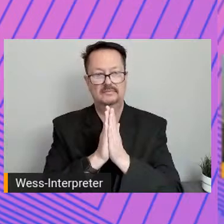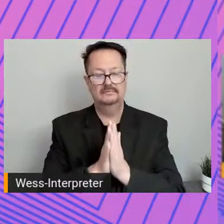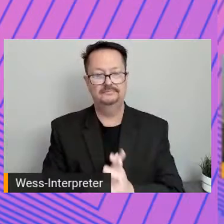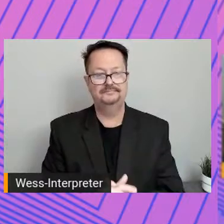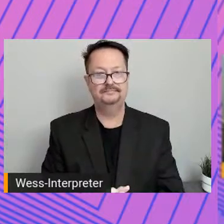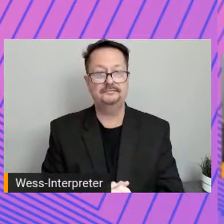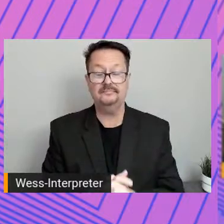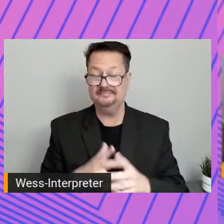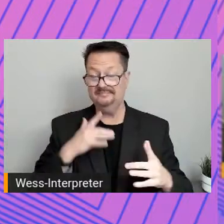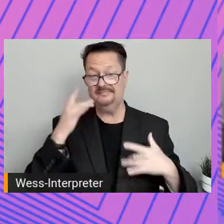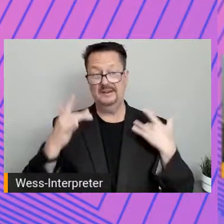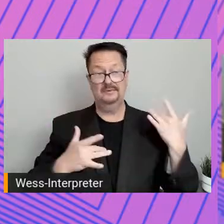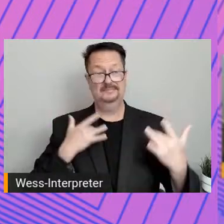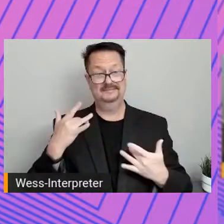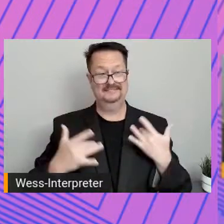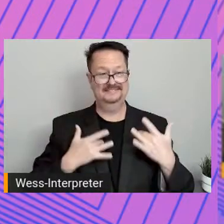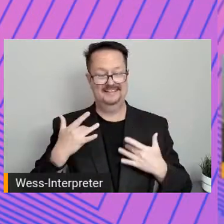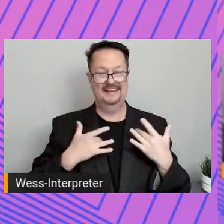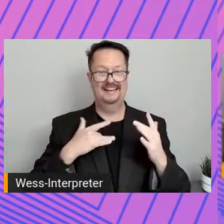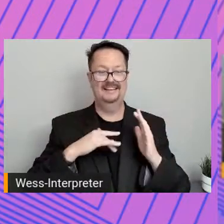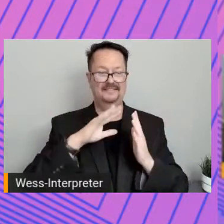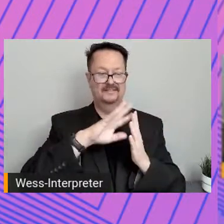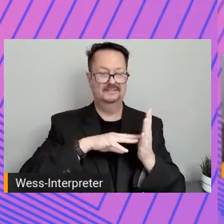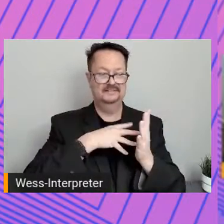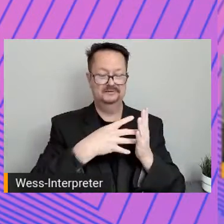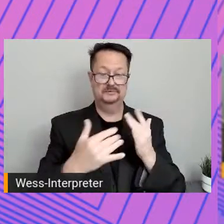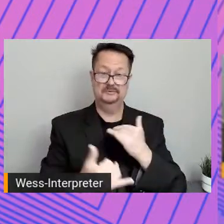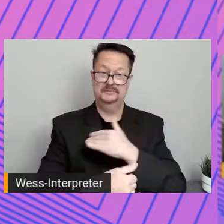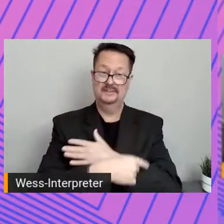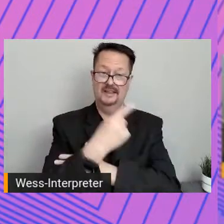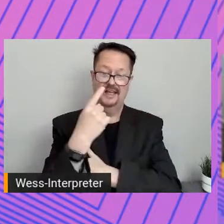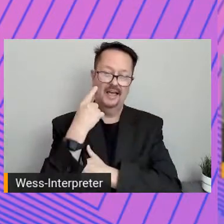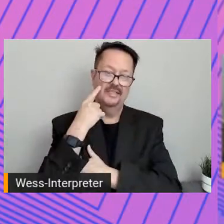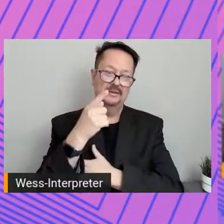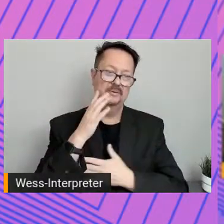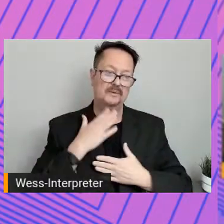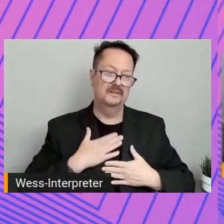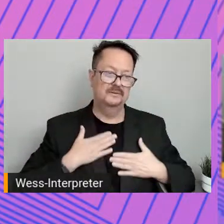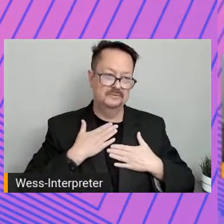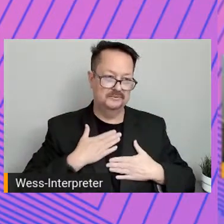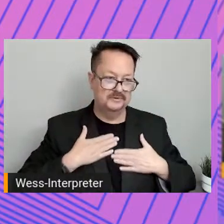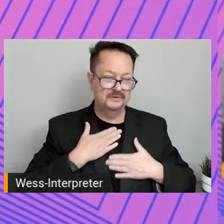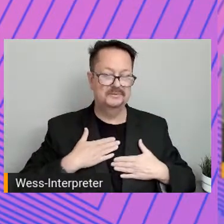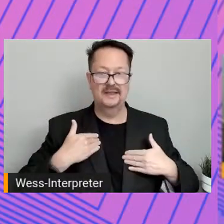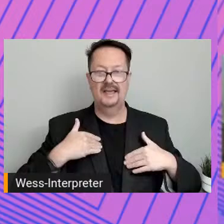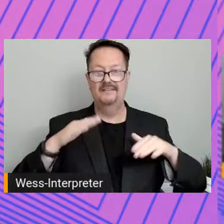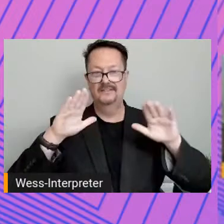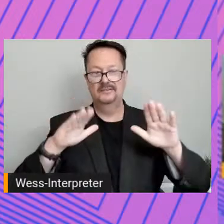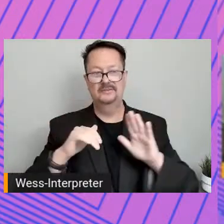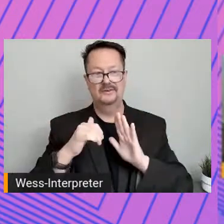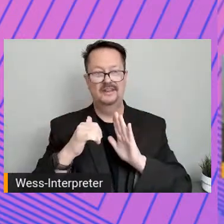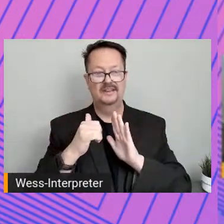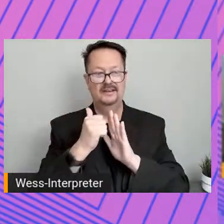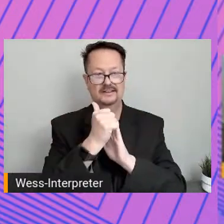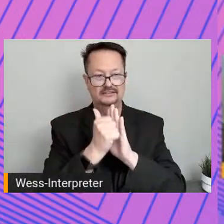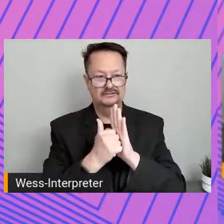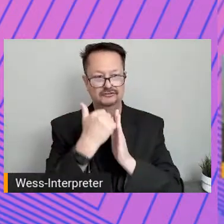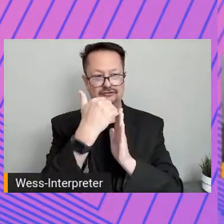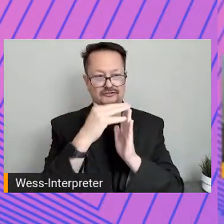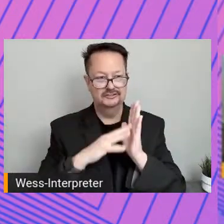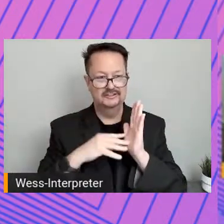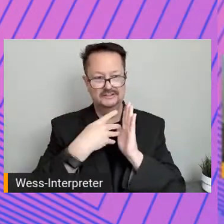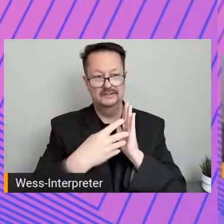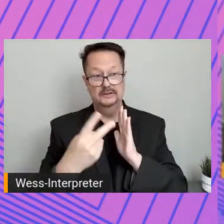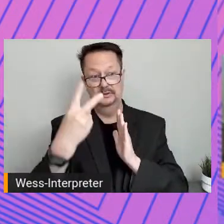I'm super excited about the agenda today. I think you're really going to enjoy it. We have a great agenda, and that includes two very special